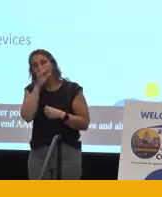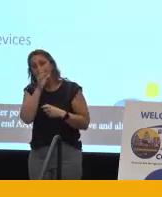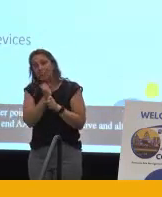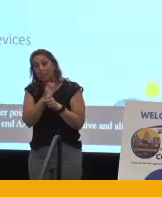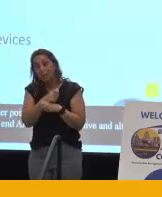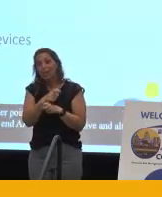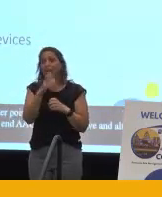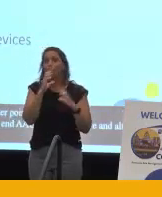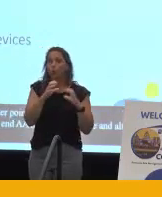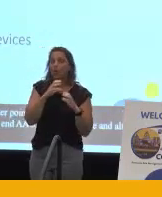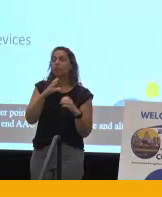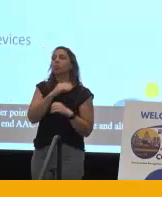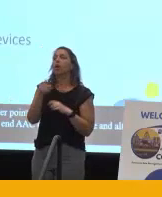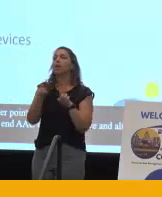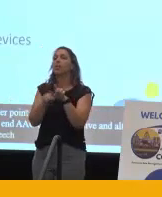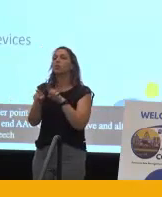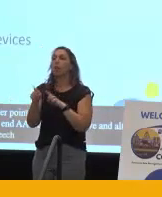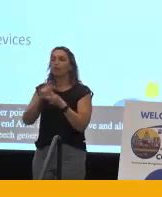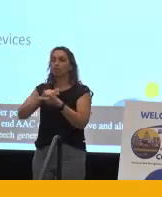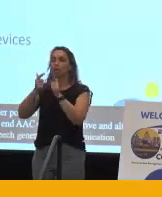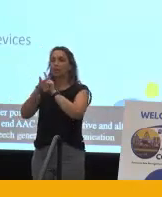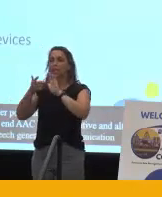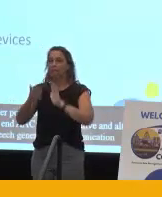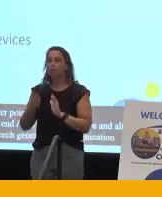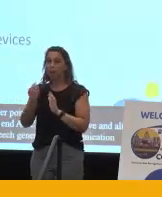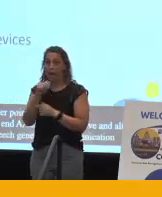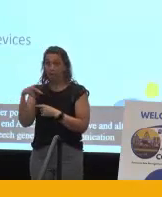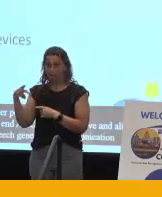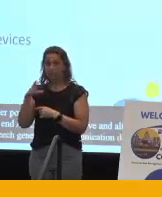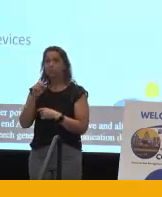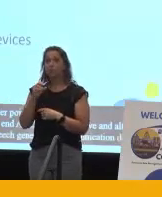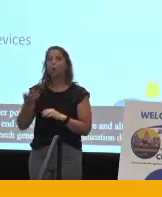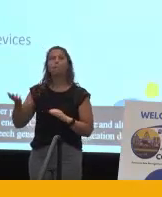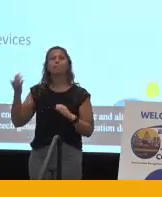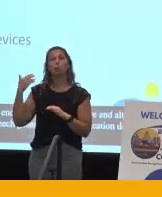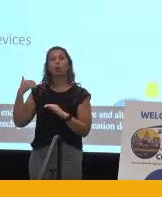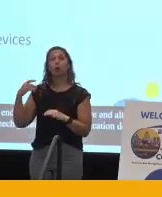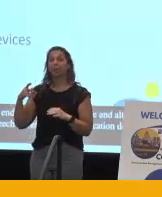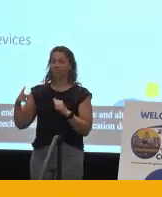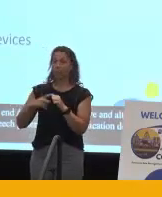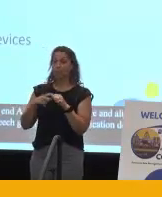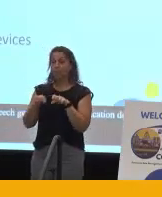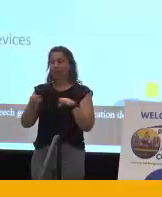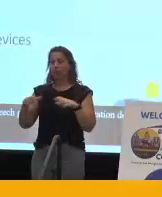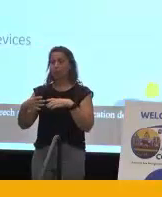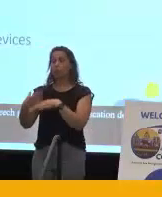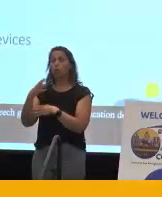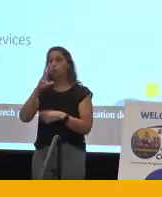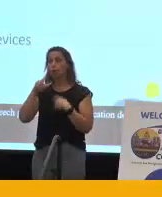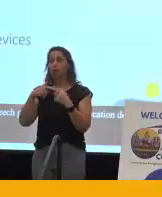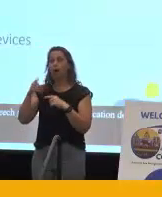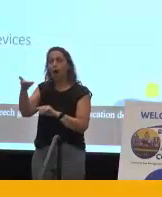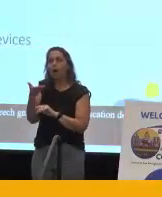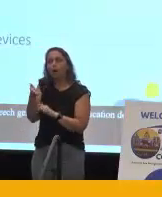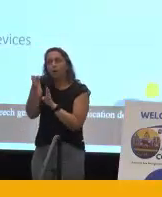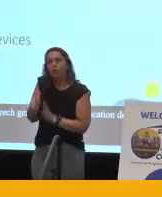communication devices, and as well as, translator apps. So when we heard from the very first panel this morning, he was talking about hiring somebody who